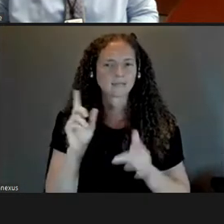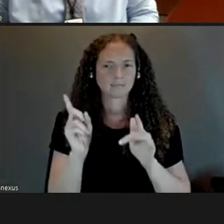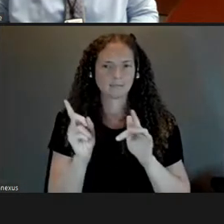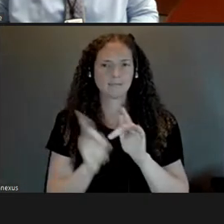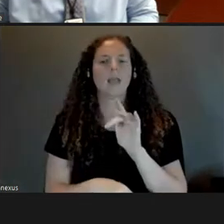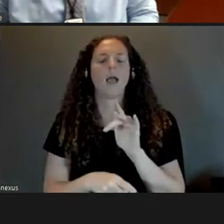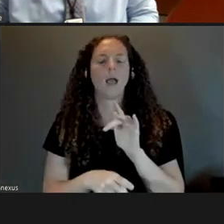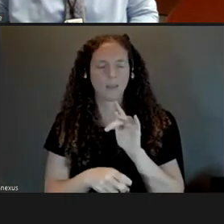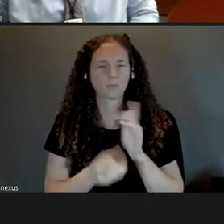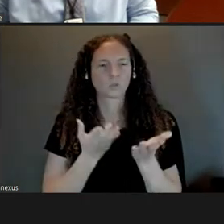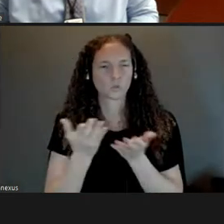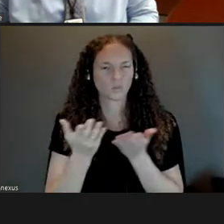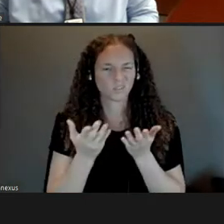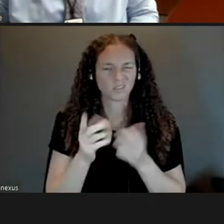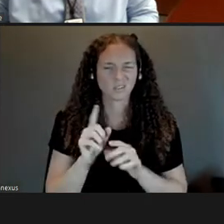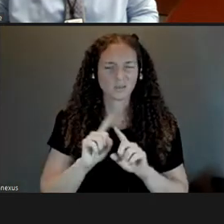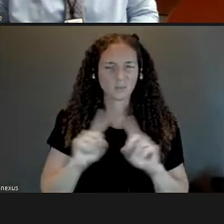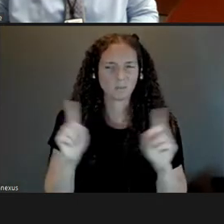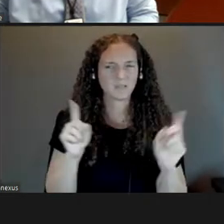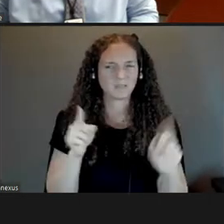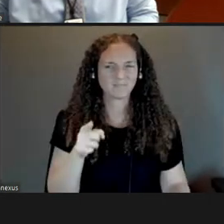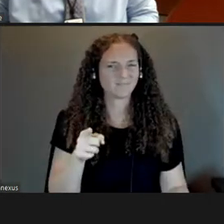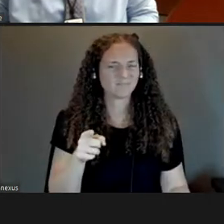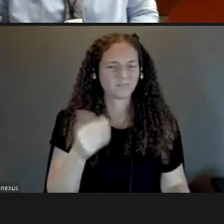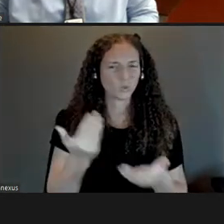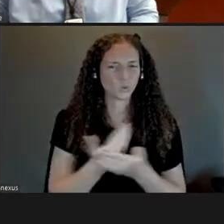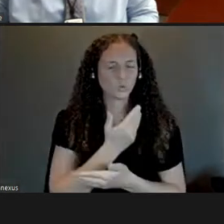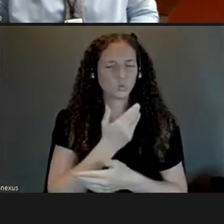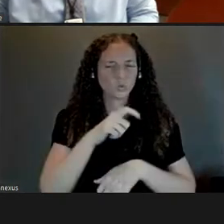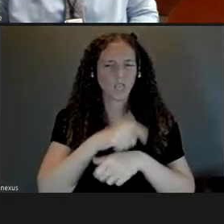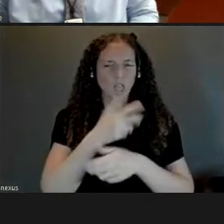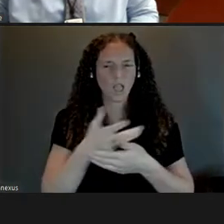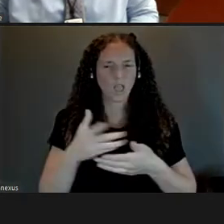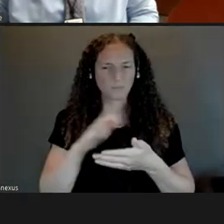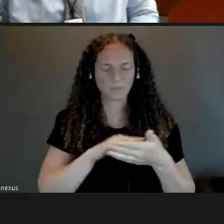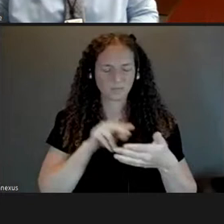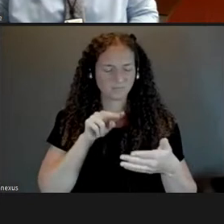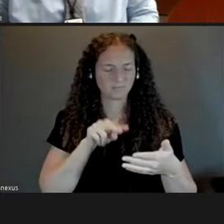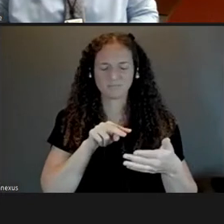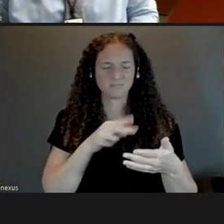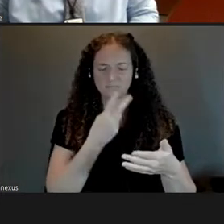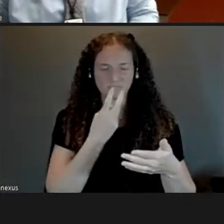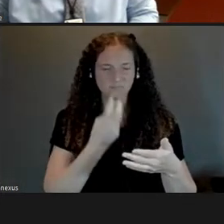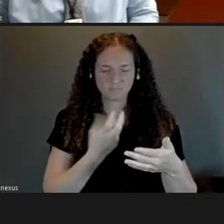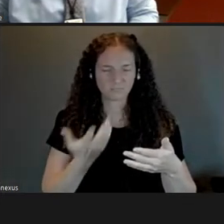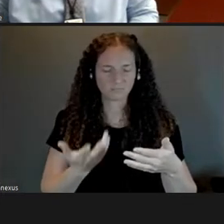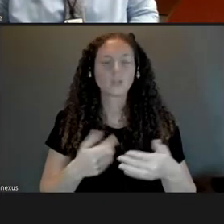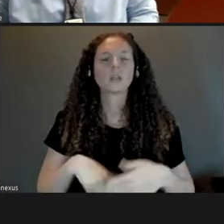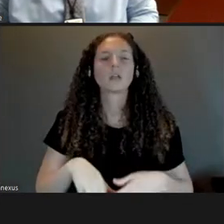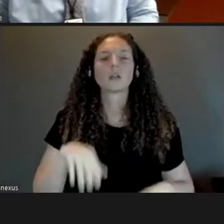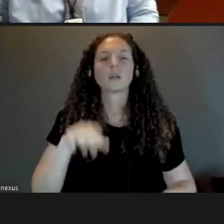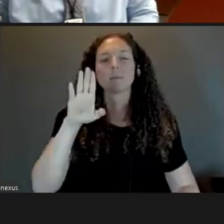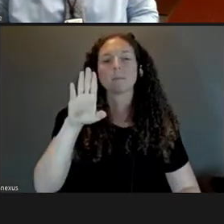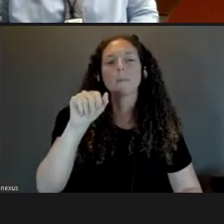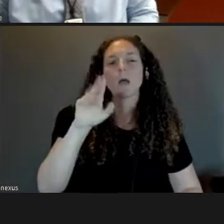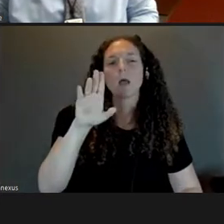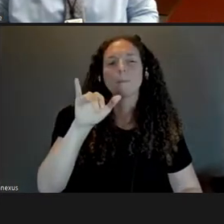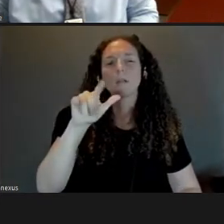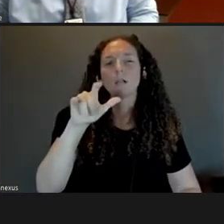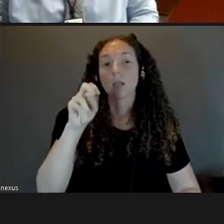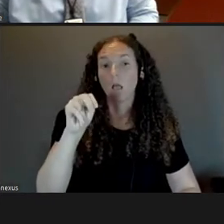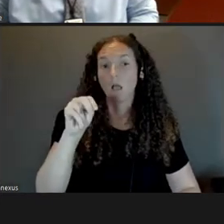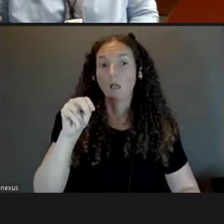the bat, this does not hold true under the new timetable. As an example, on the Babylon line, there is a 44-minute